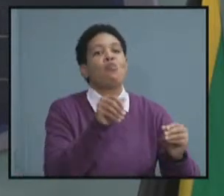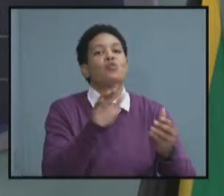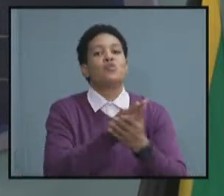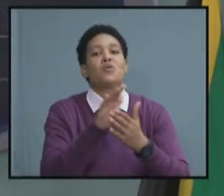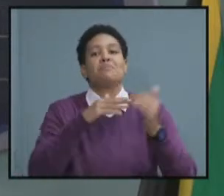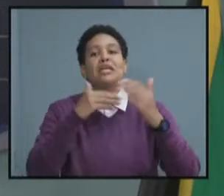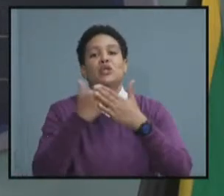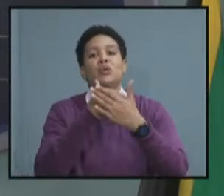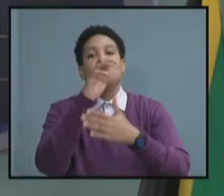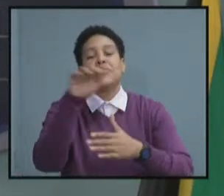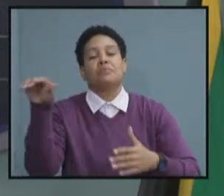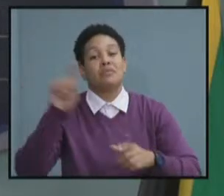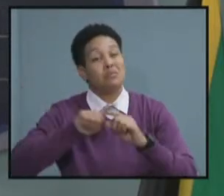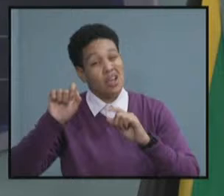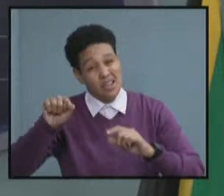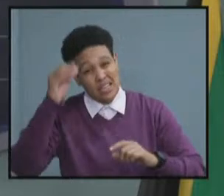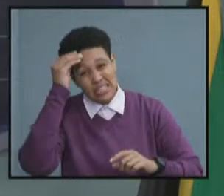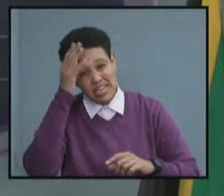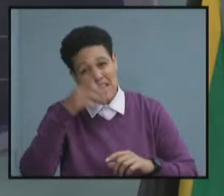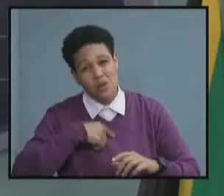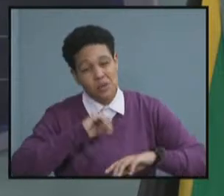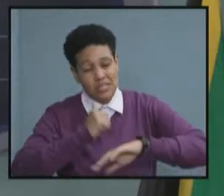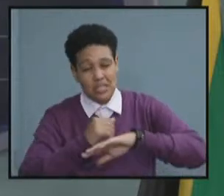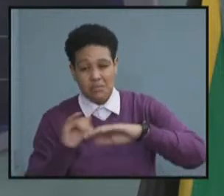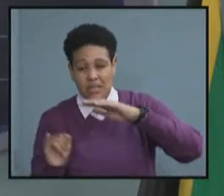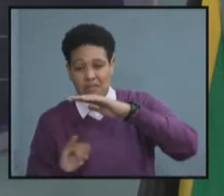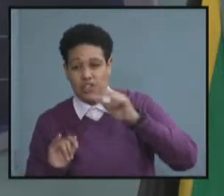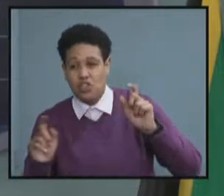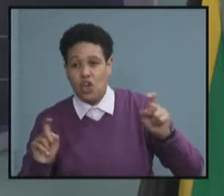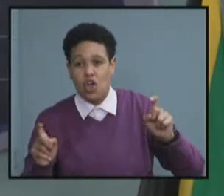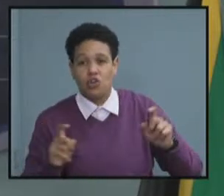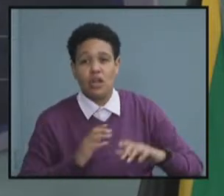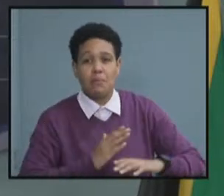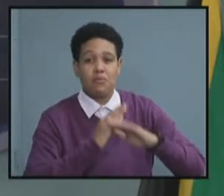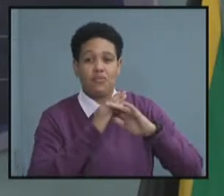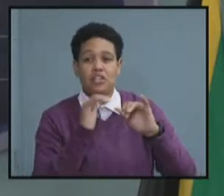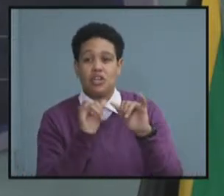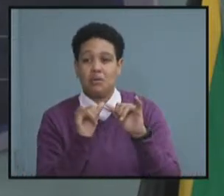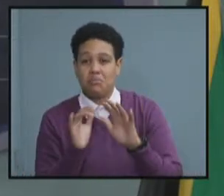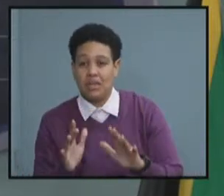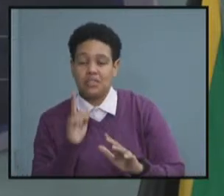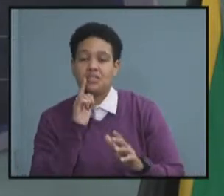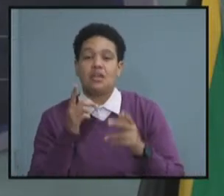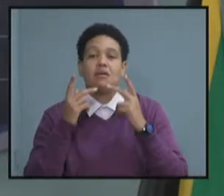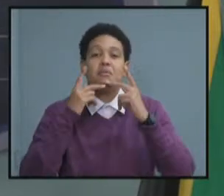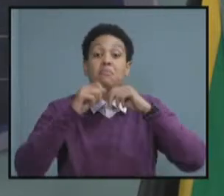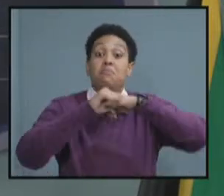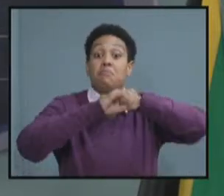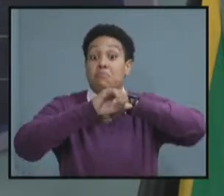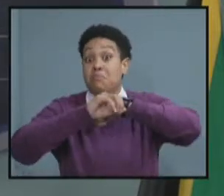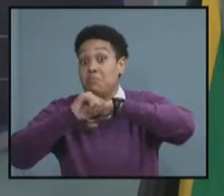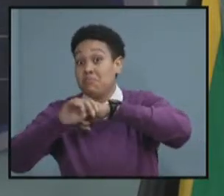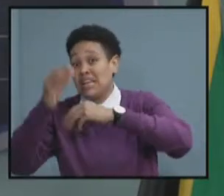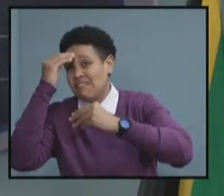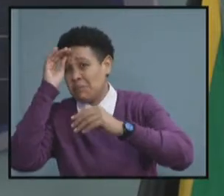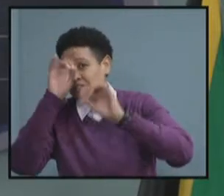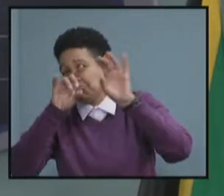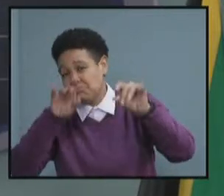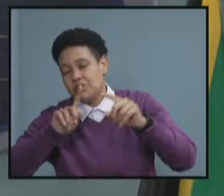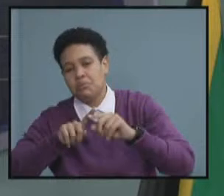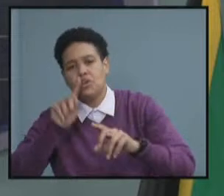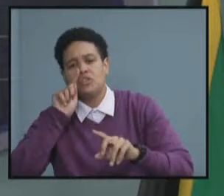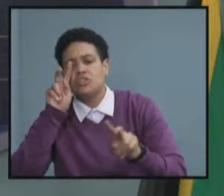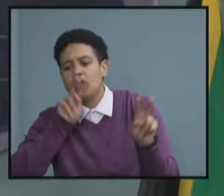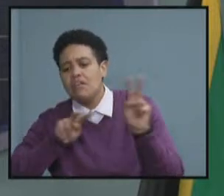tell you that we will be putting in place the infection control and prevention measures, the public education measures, and the surveillance